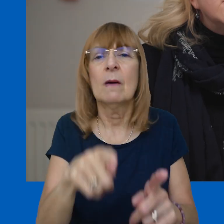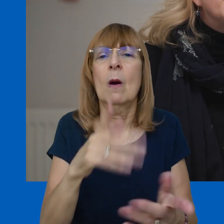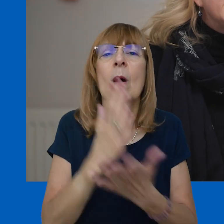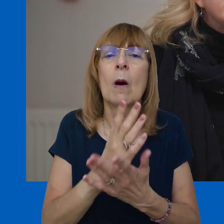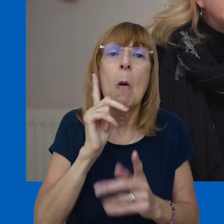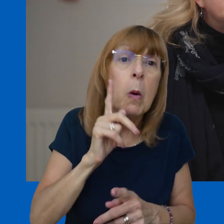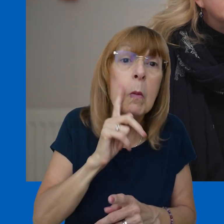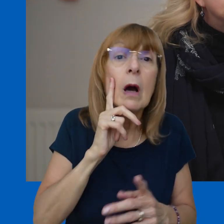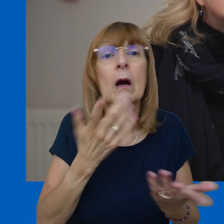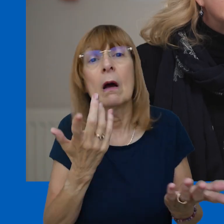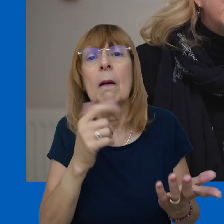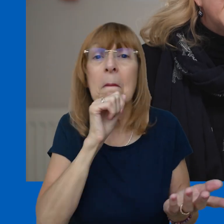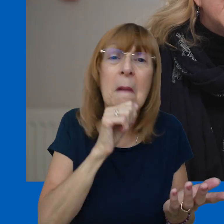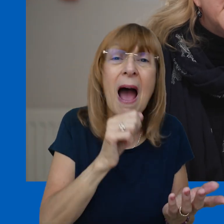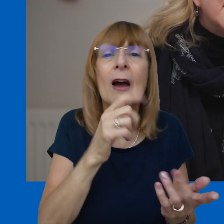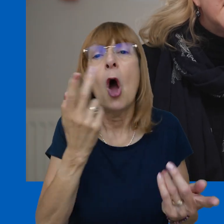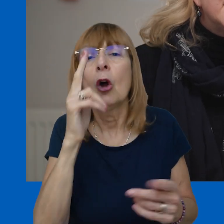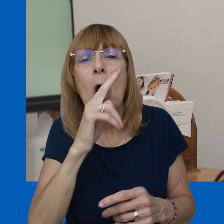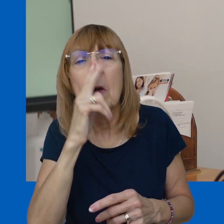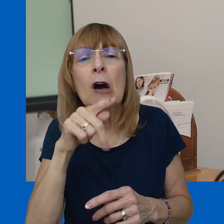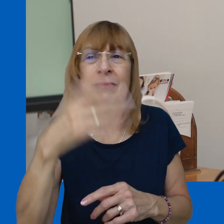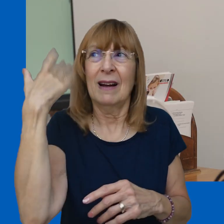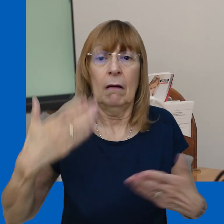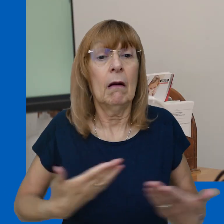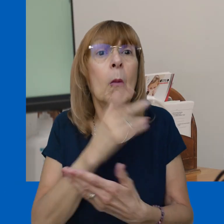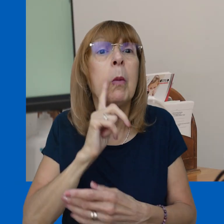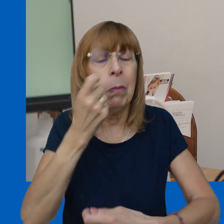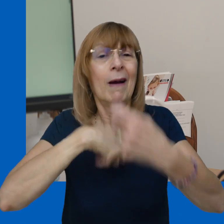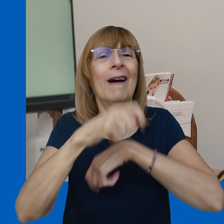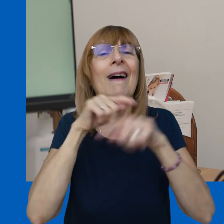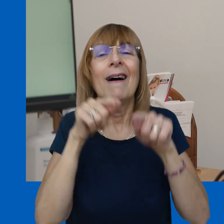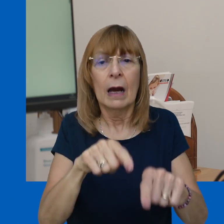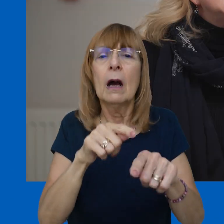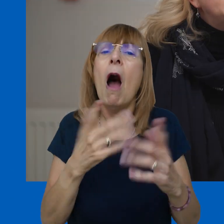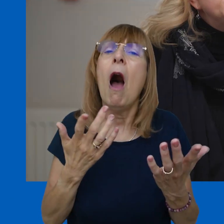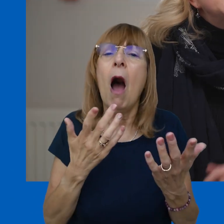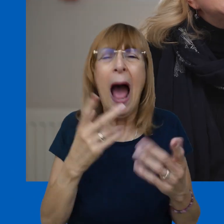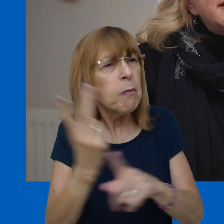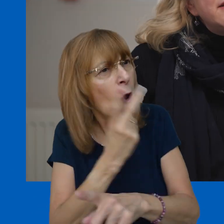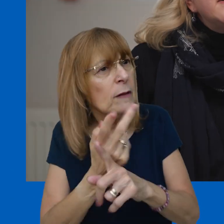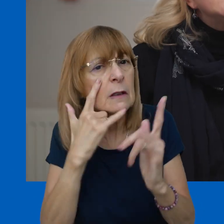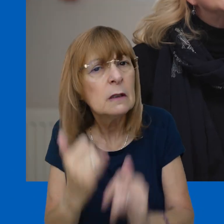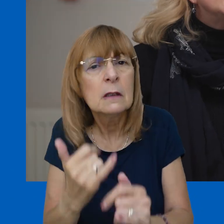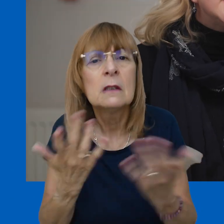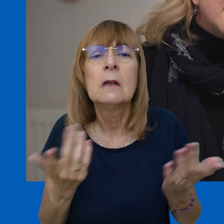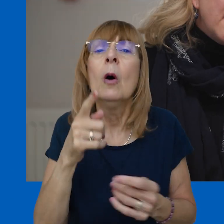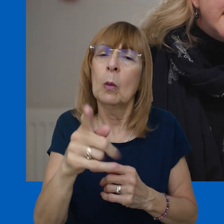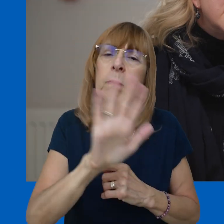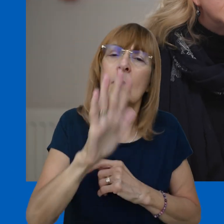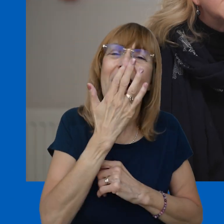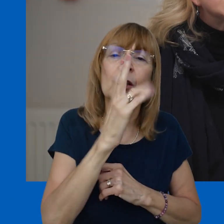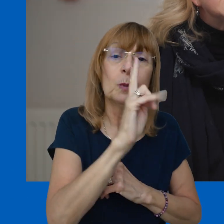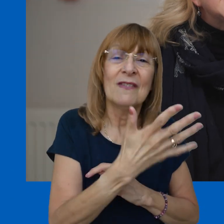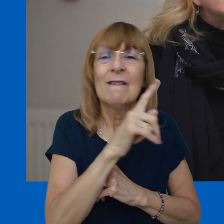men and non-binary people who were assigned female at birth. And how often should you be screened then? If you're between 25 and